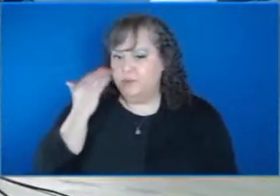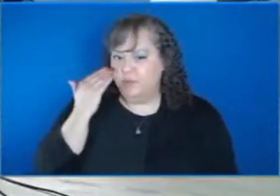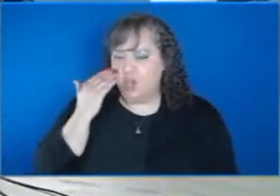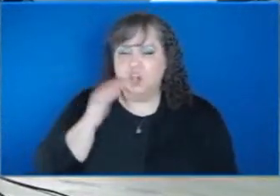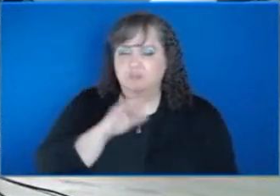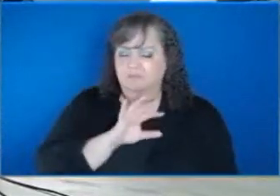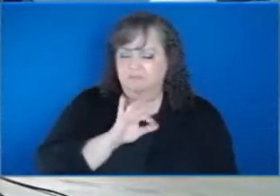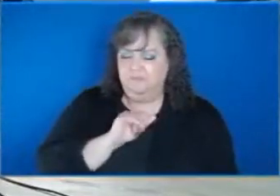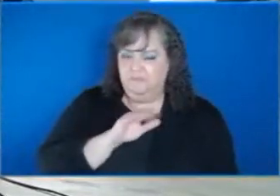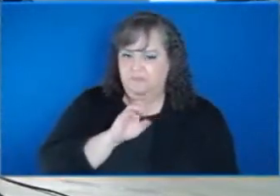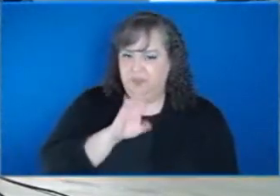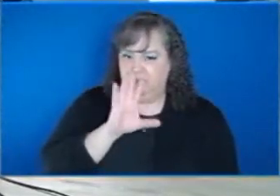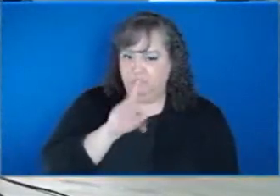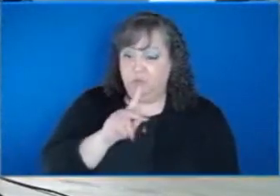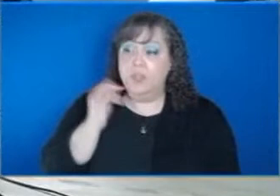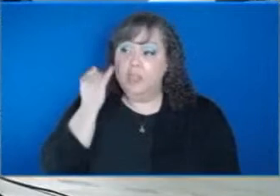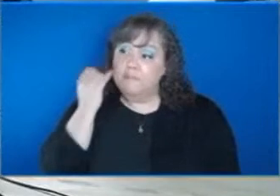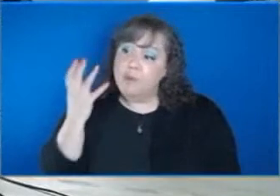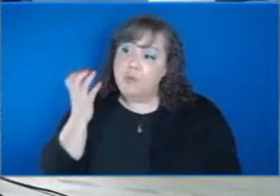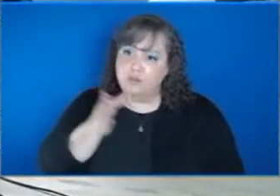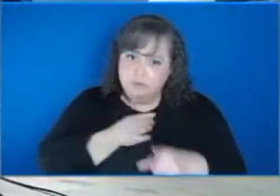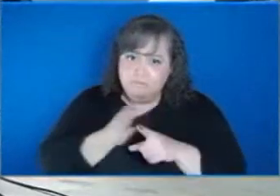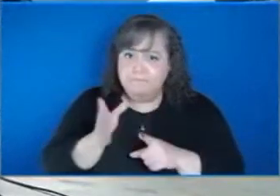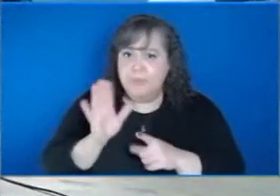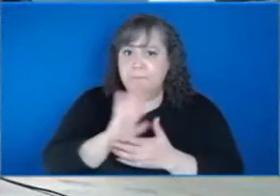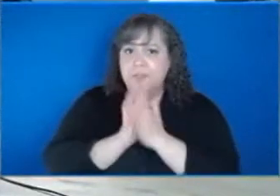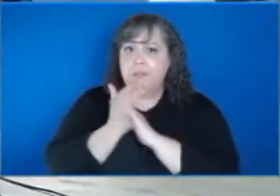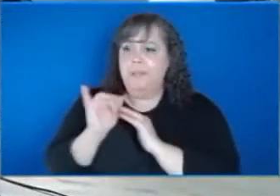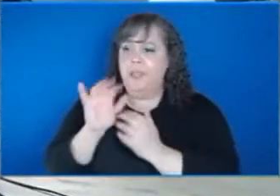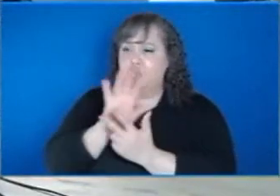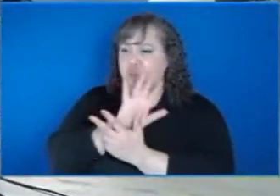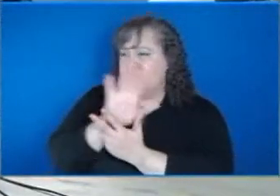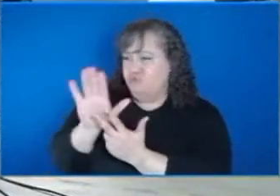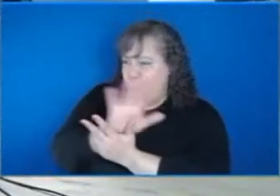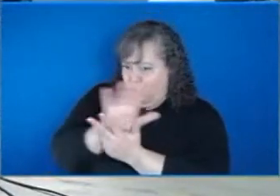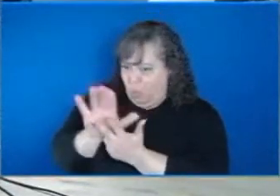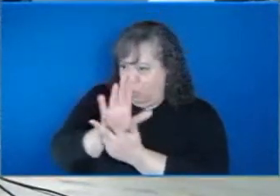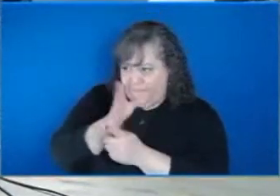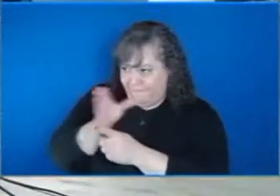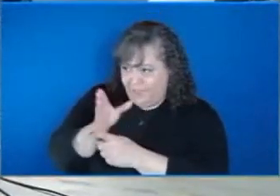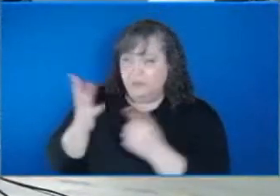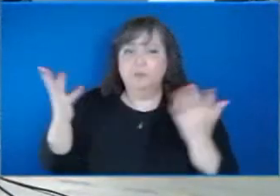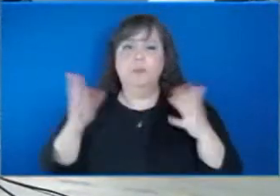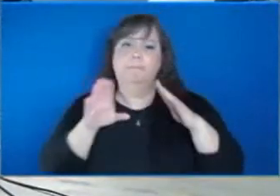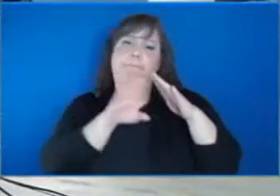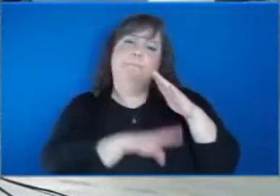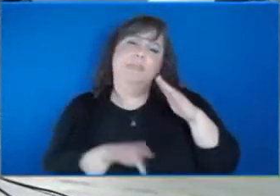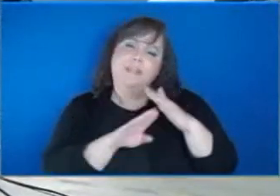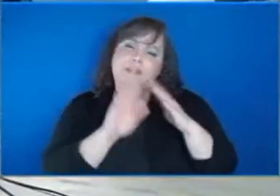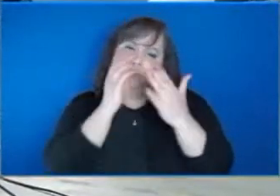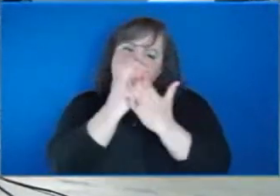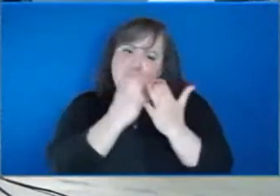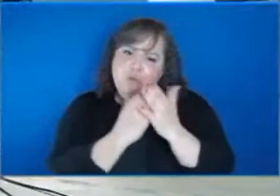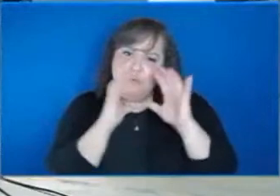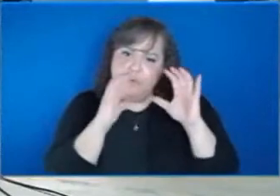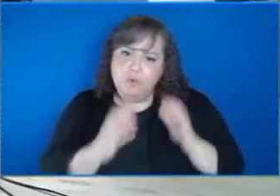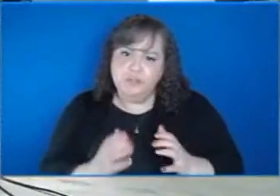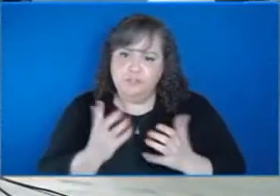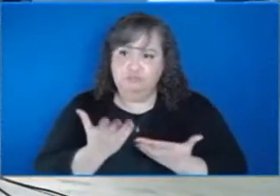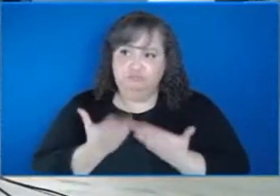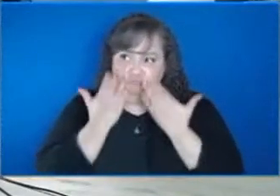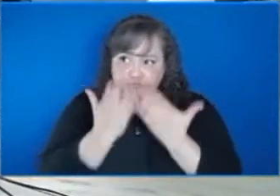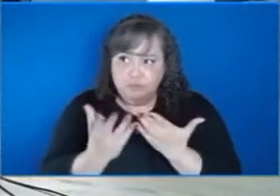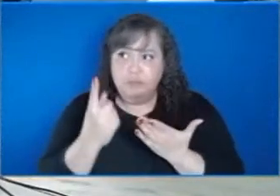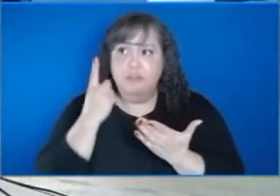of yours, science or engineering, what basic courses do you suggest to set you up for a